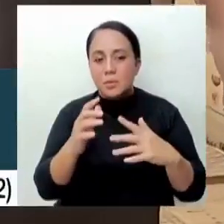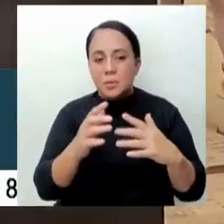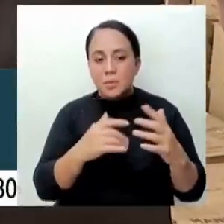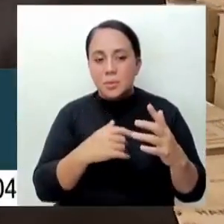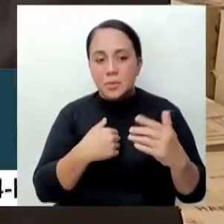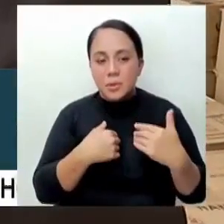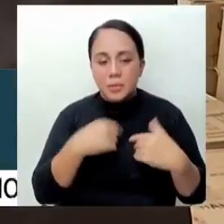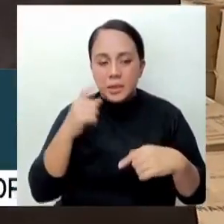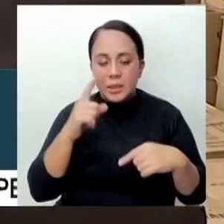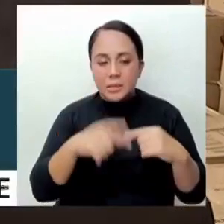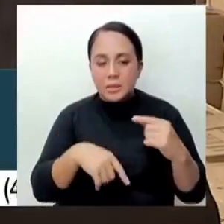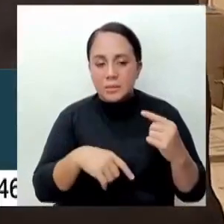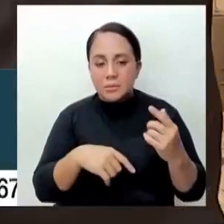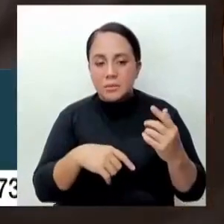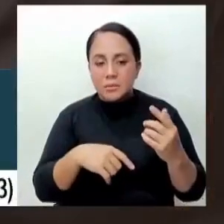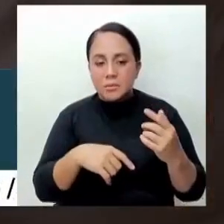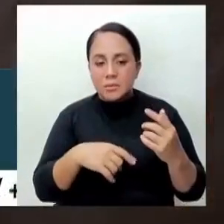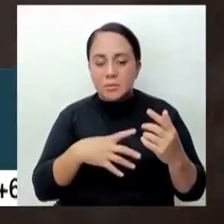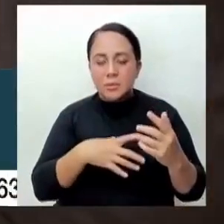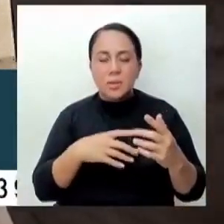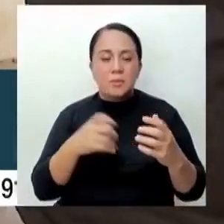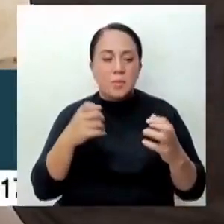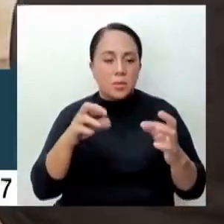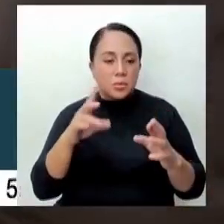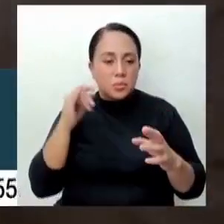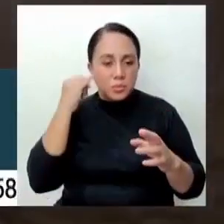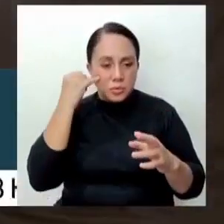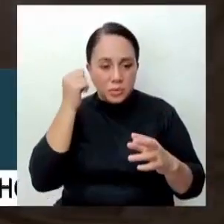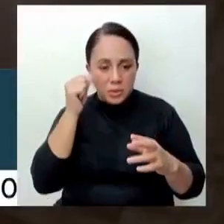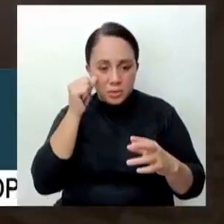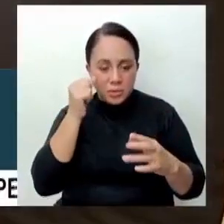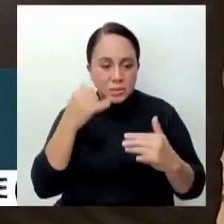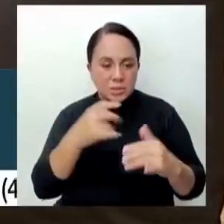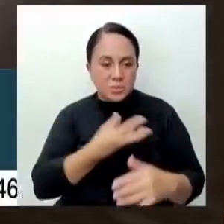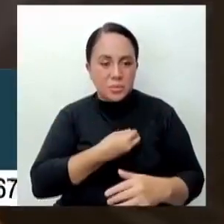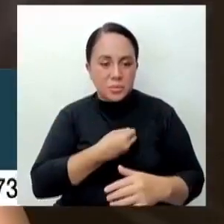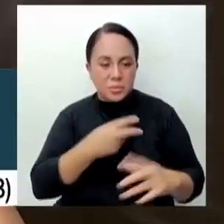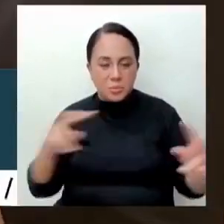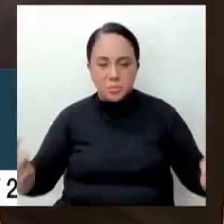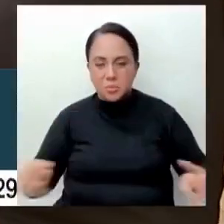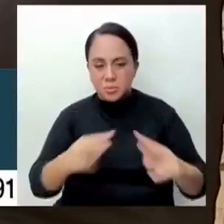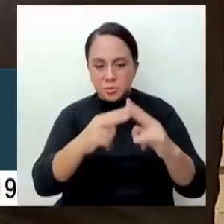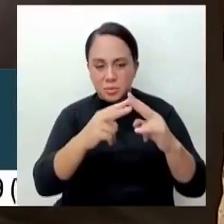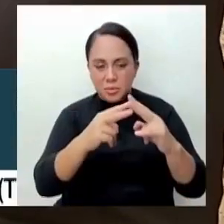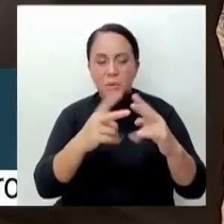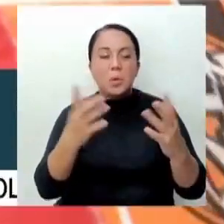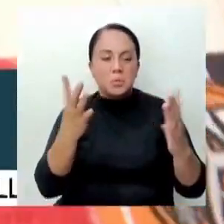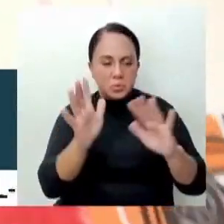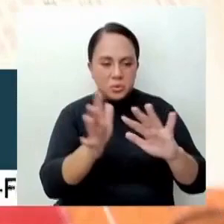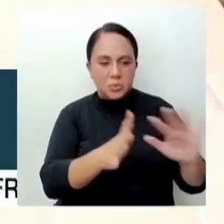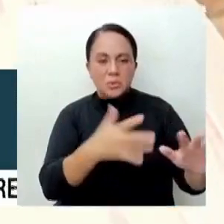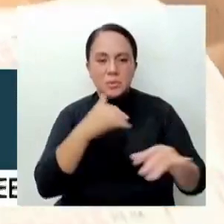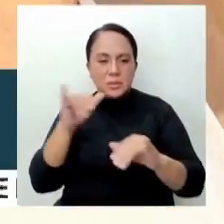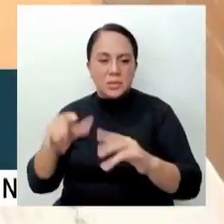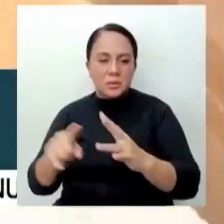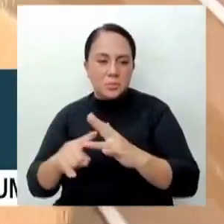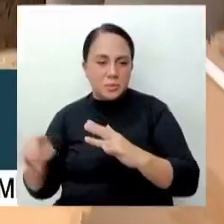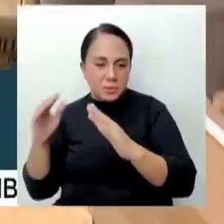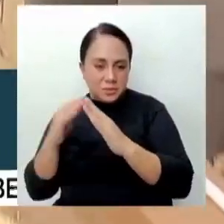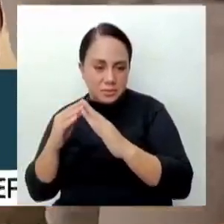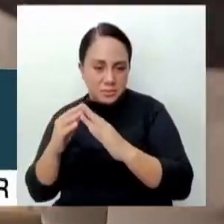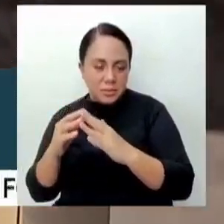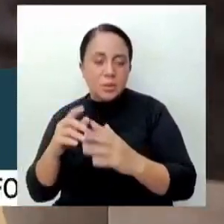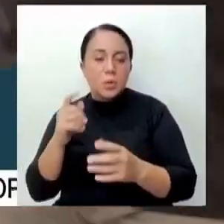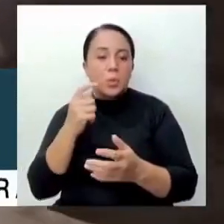order by Mayor June Aguas. They say they're still afraid of the volcano. That's why they chose to stay in the evacuation center. Governor